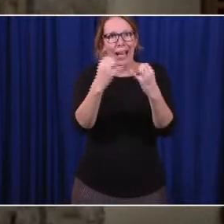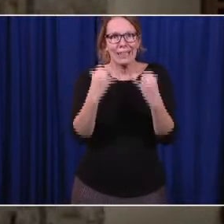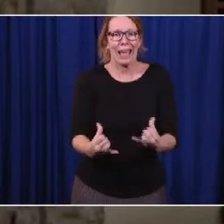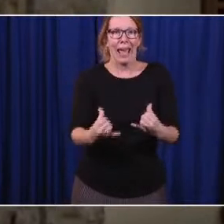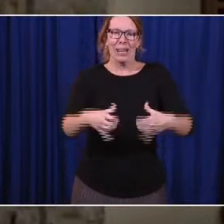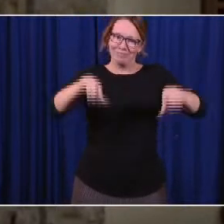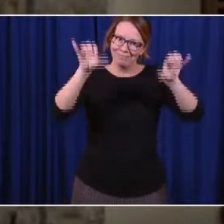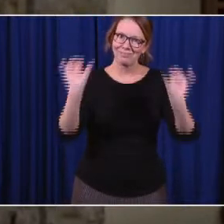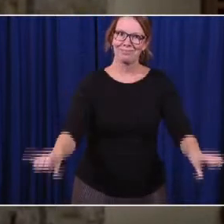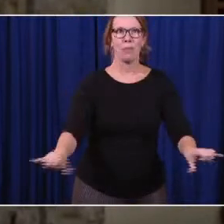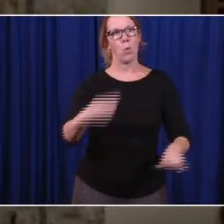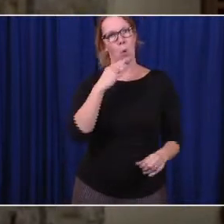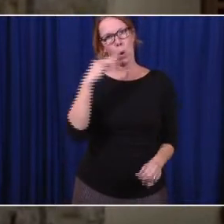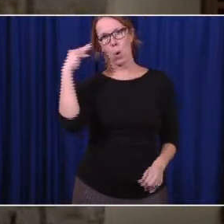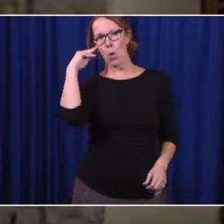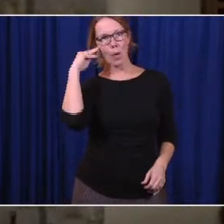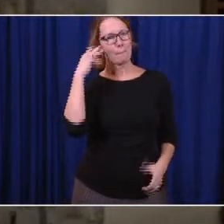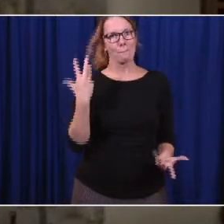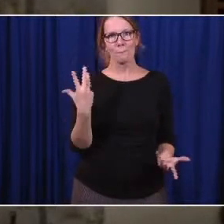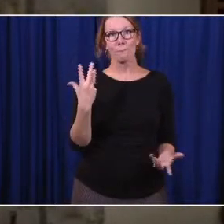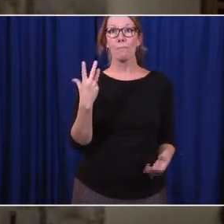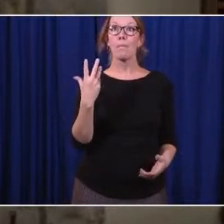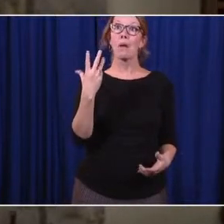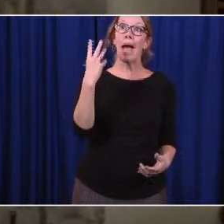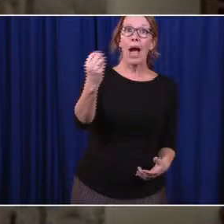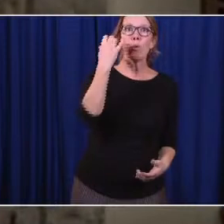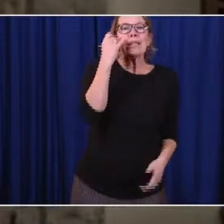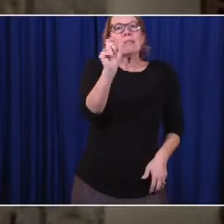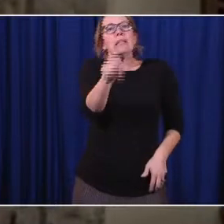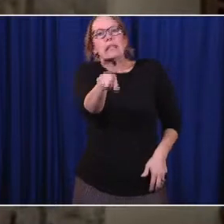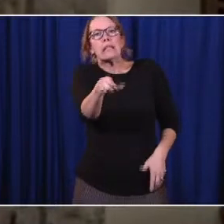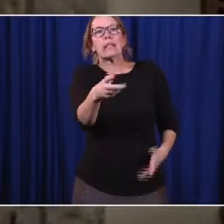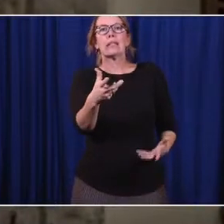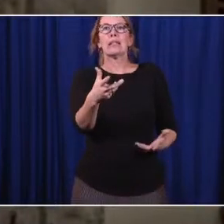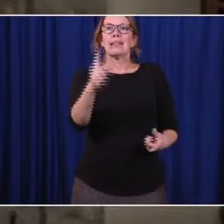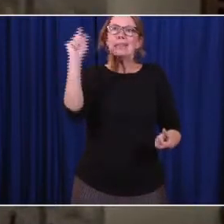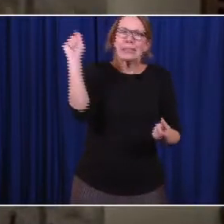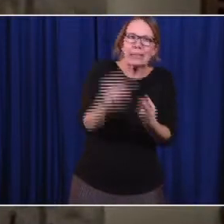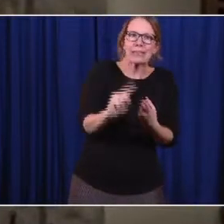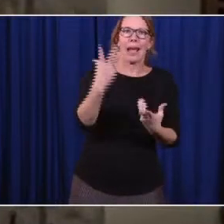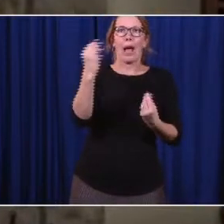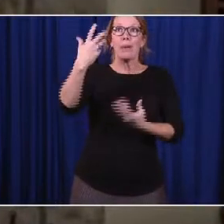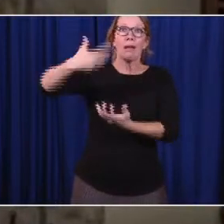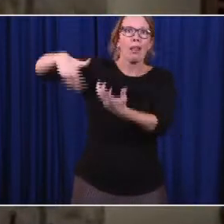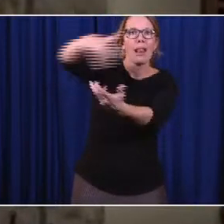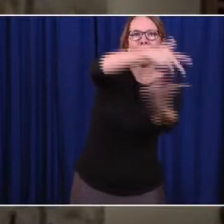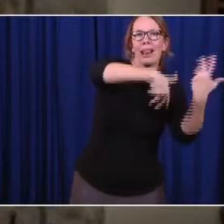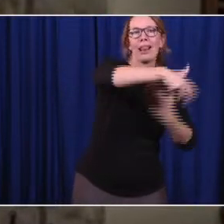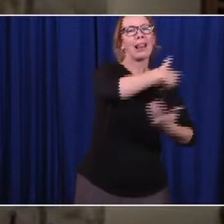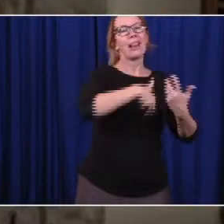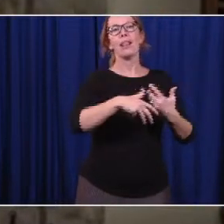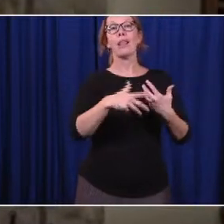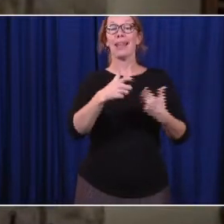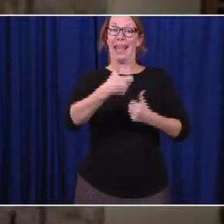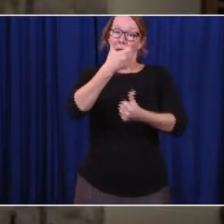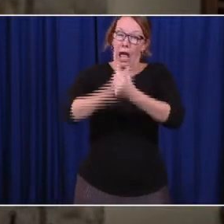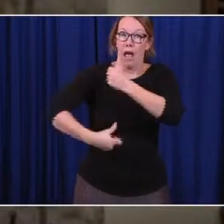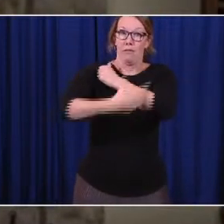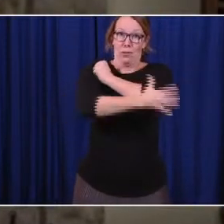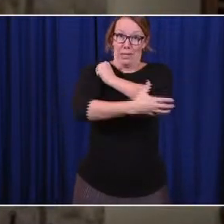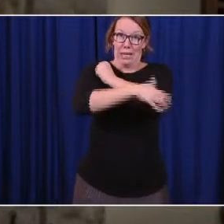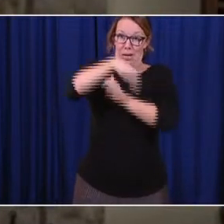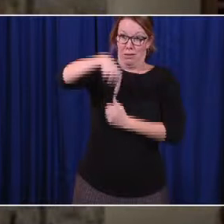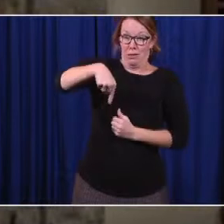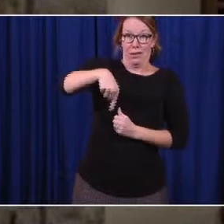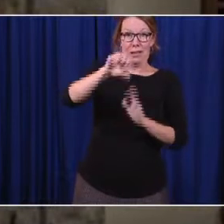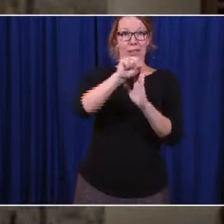home, go out when you need to go out, limit your activities. Every county in this state